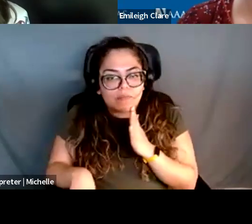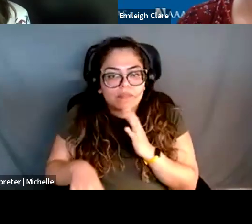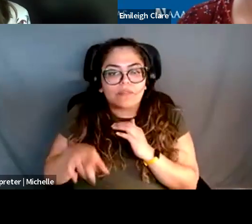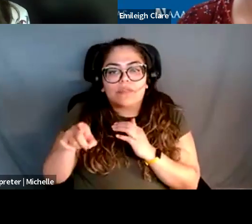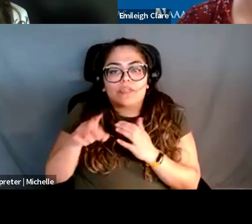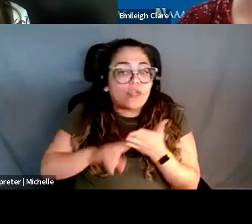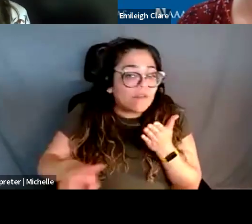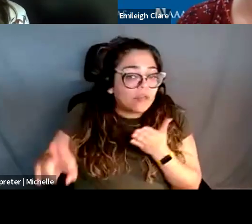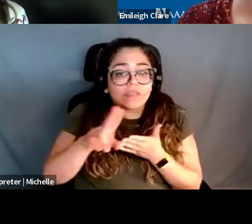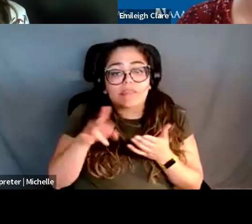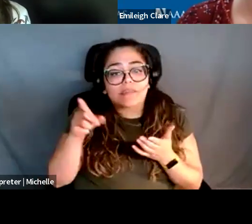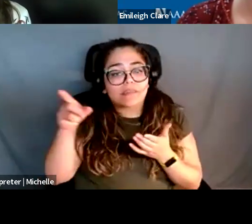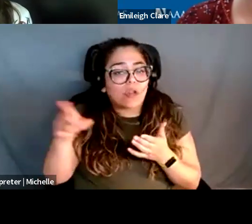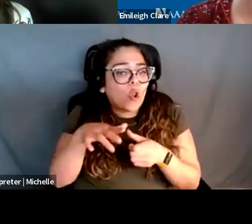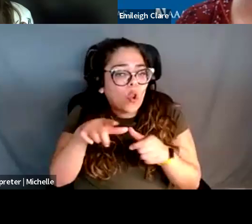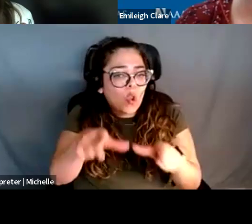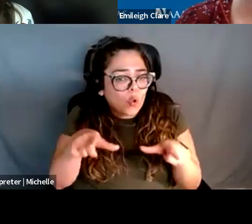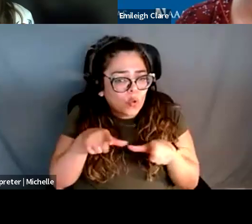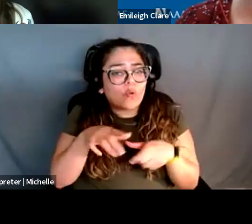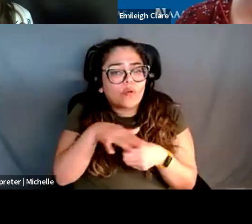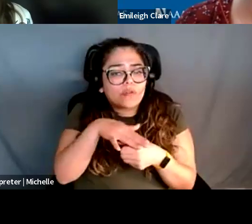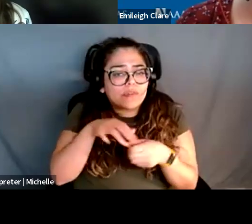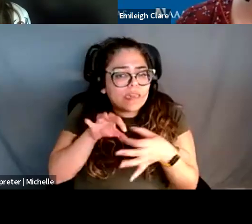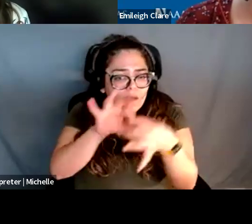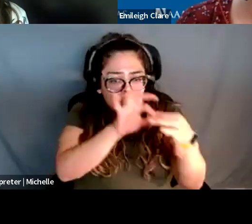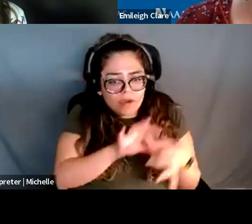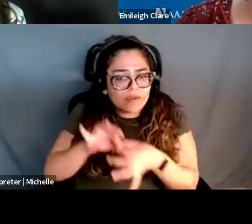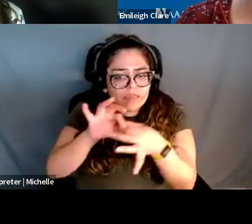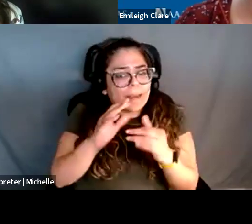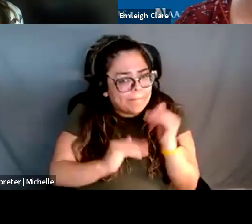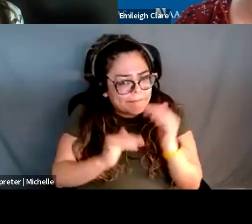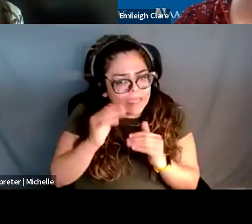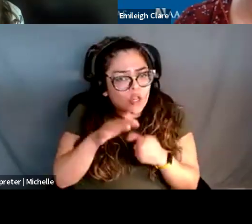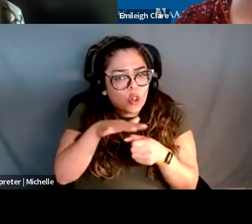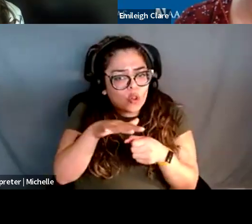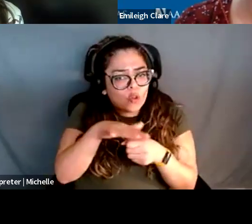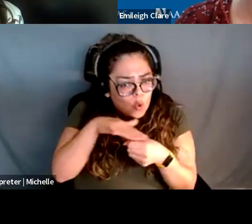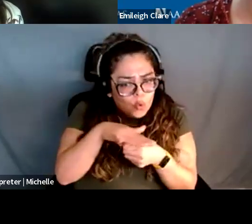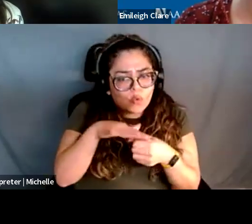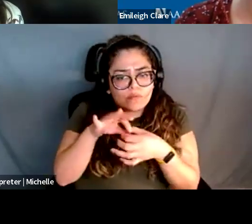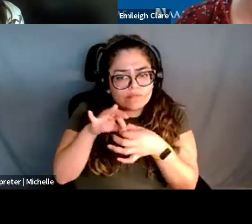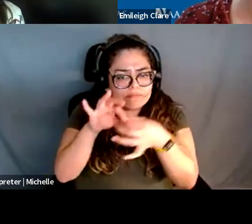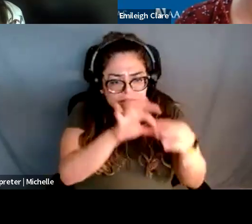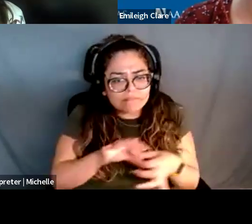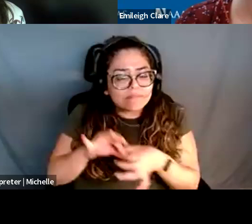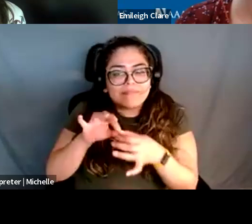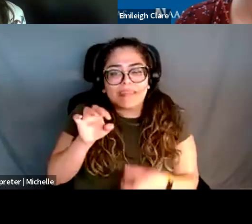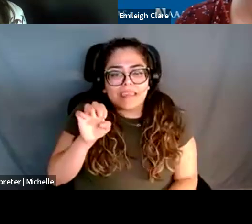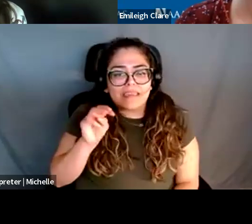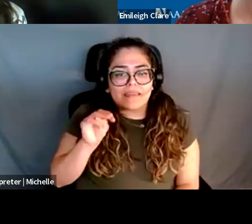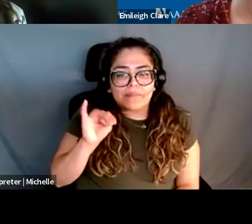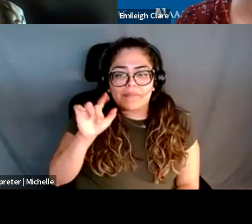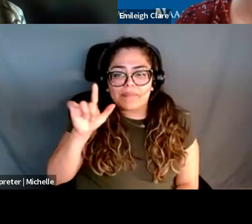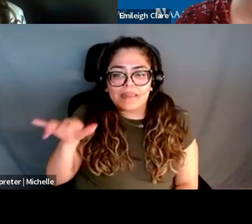opportunities in sort of a smaller environment where you can start to kind of build those local connections and as Emileigh kind of